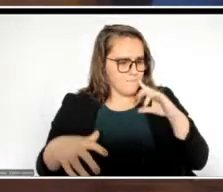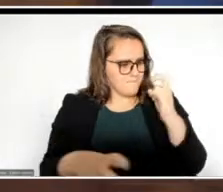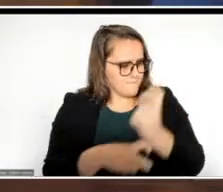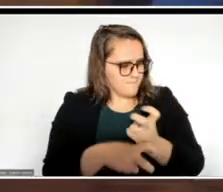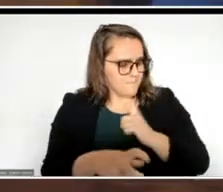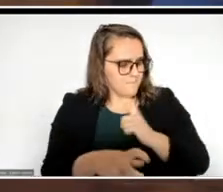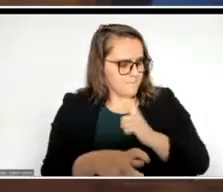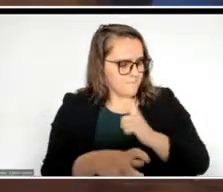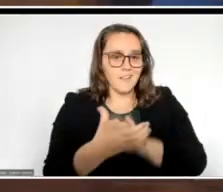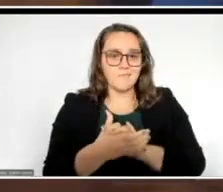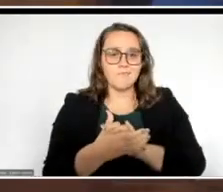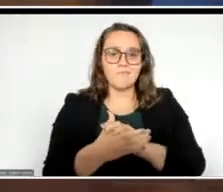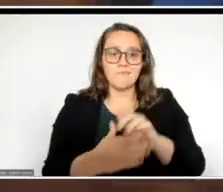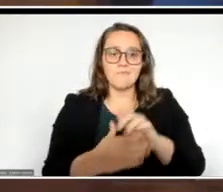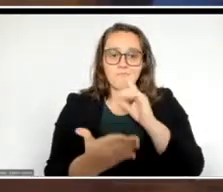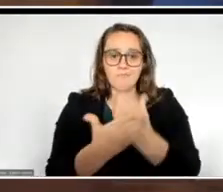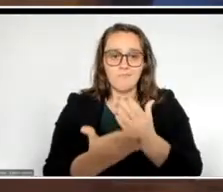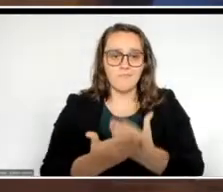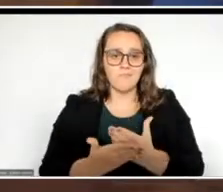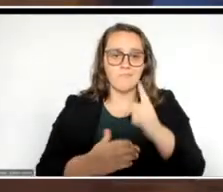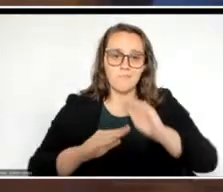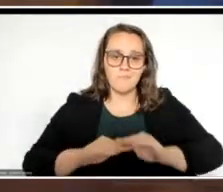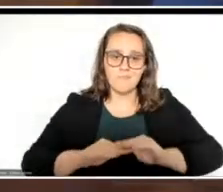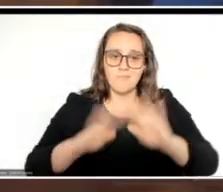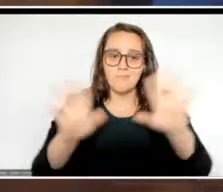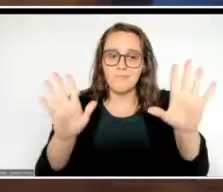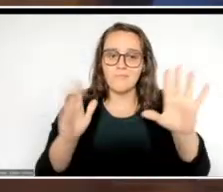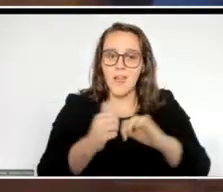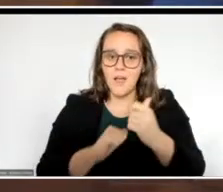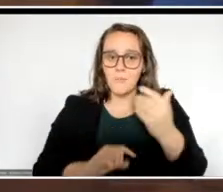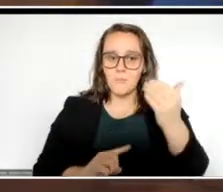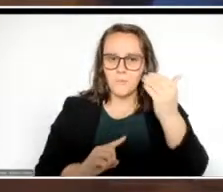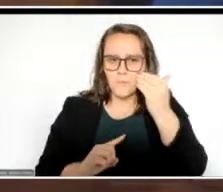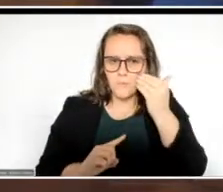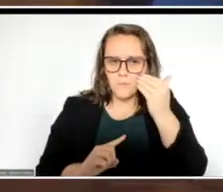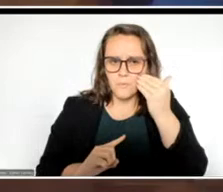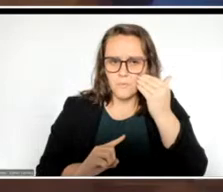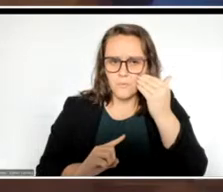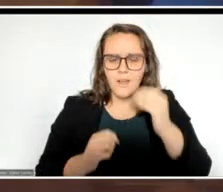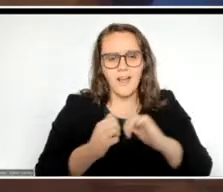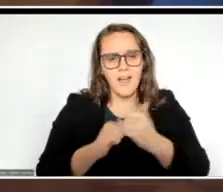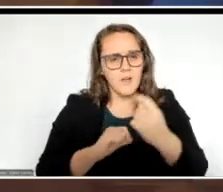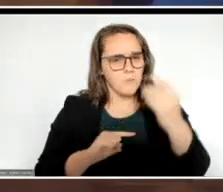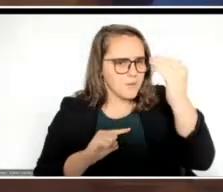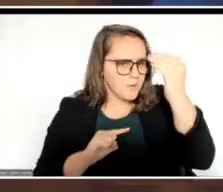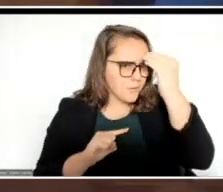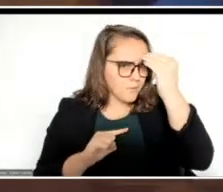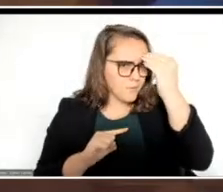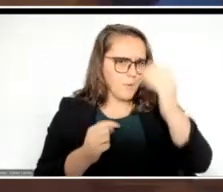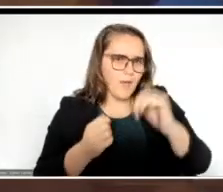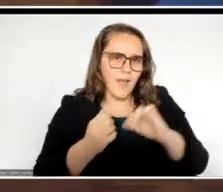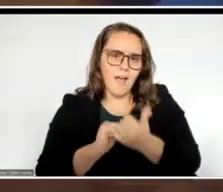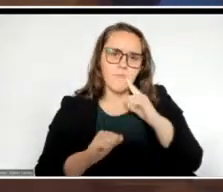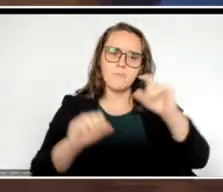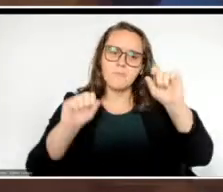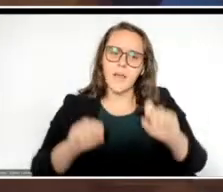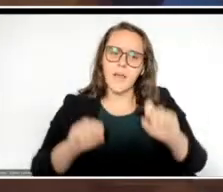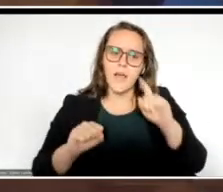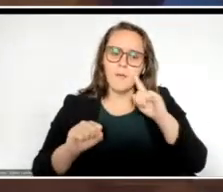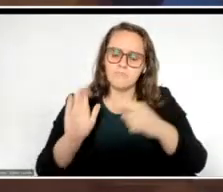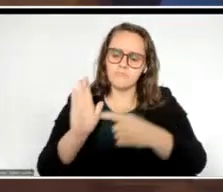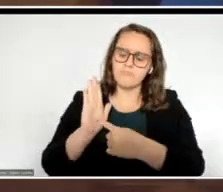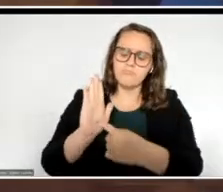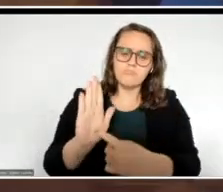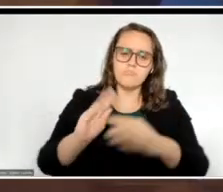and undisputed. How do we know this? How have we been able to present such a clear picture of